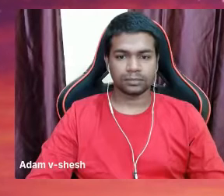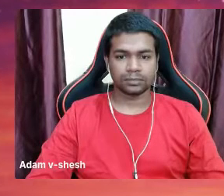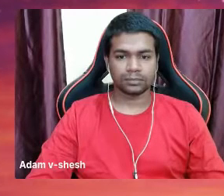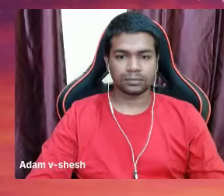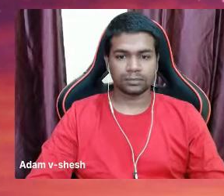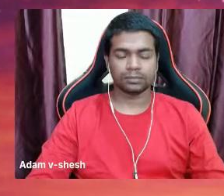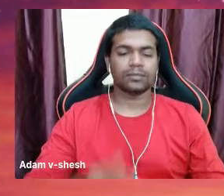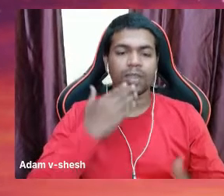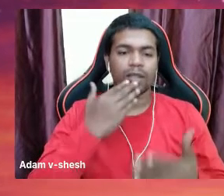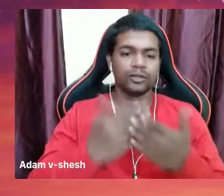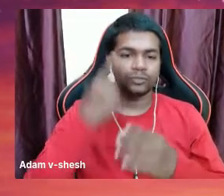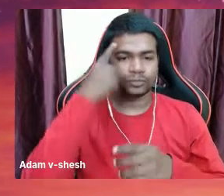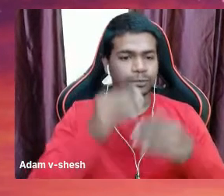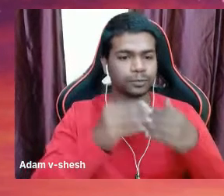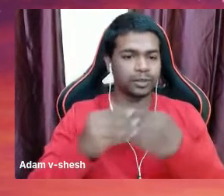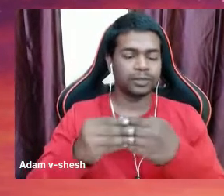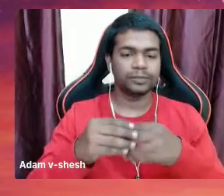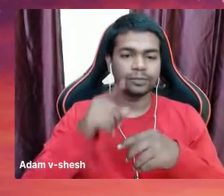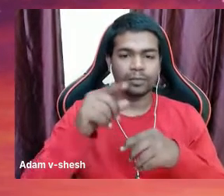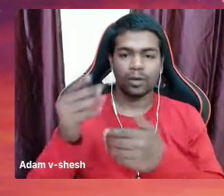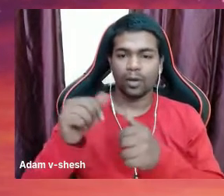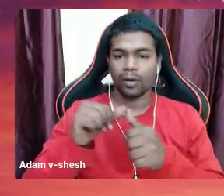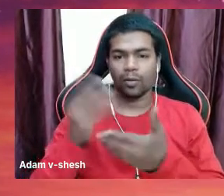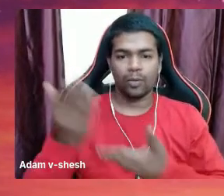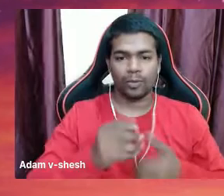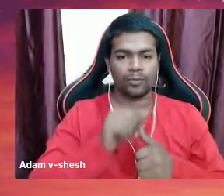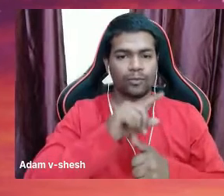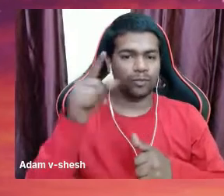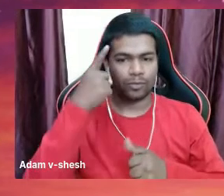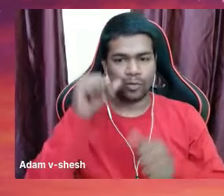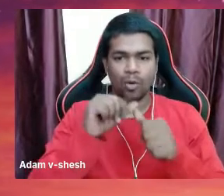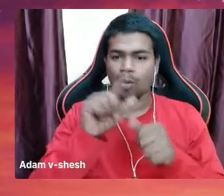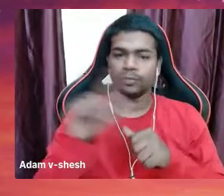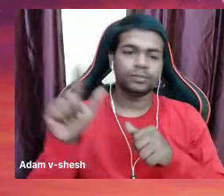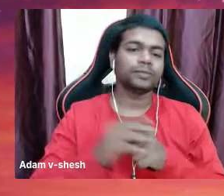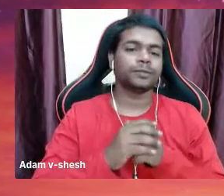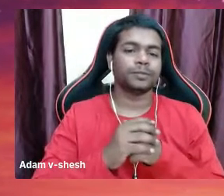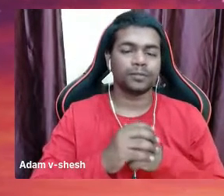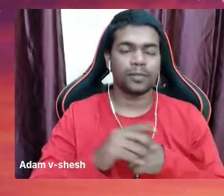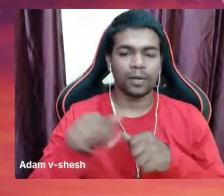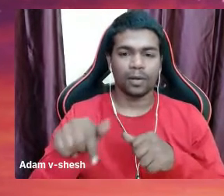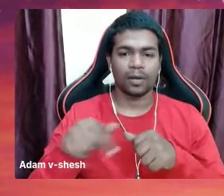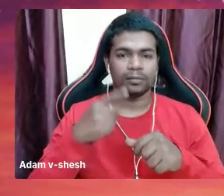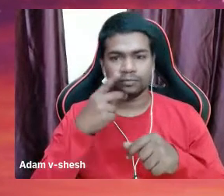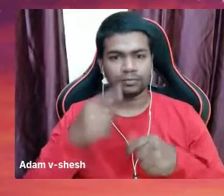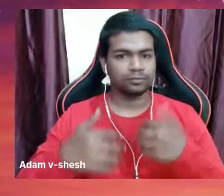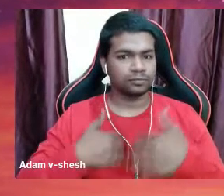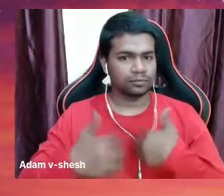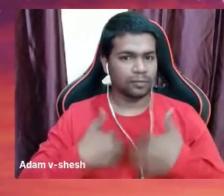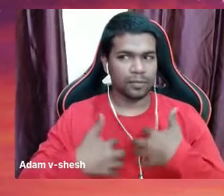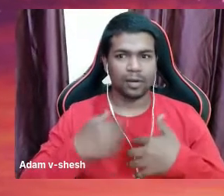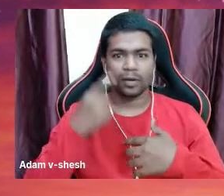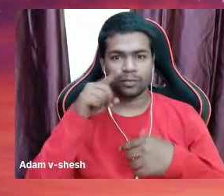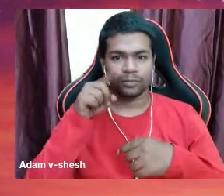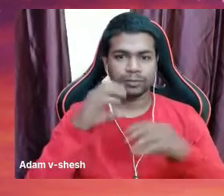Thank you so much for the introduction and welcome to all of you. I'm really excited for our conversation today. I have with me